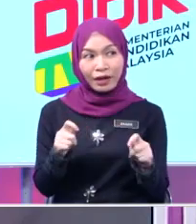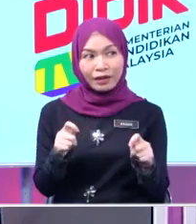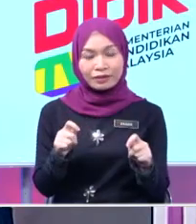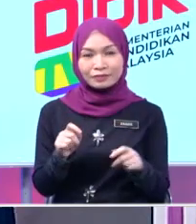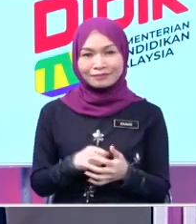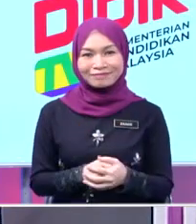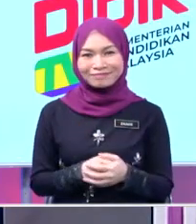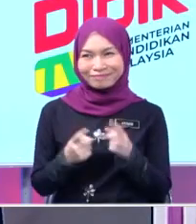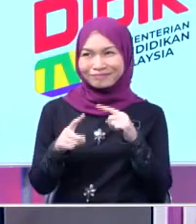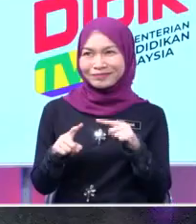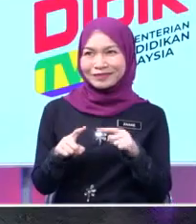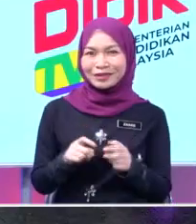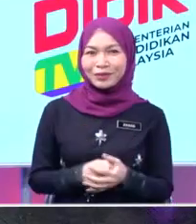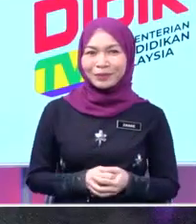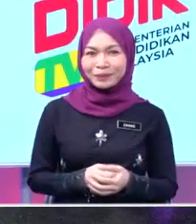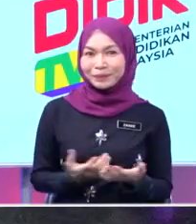Anyone?